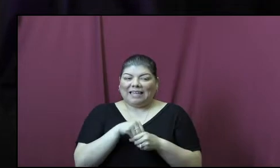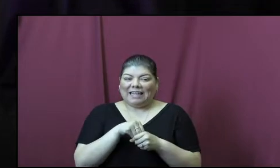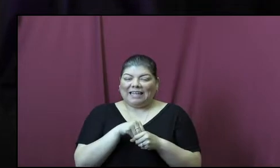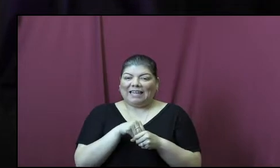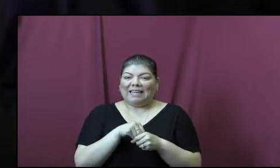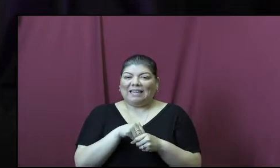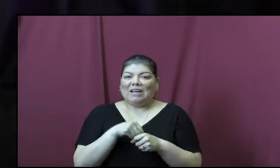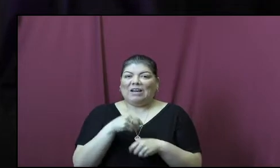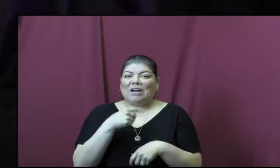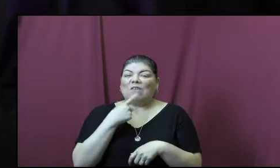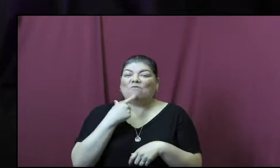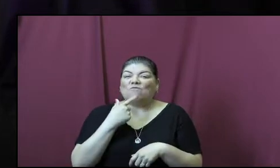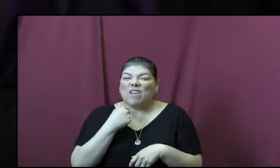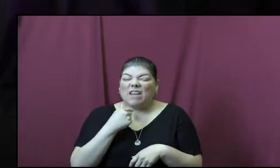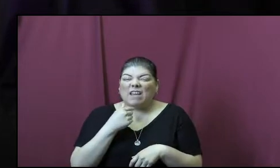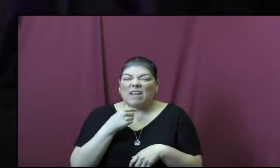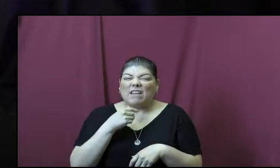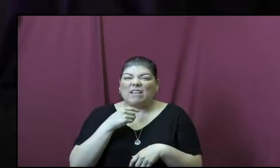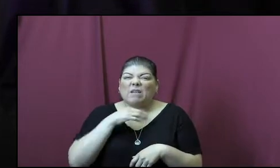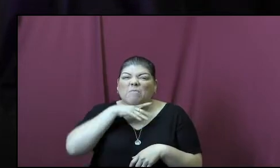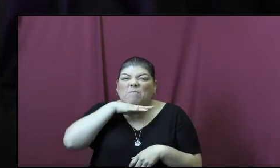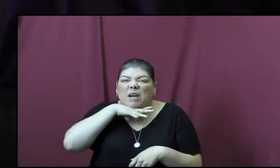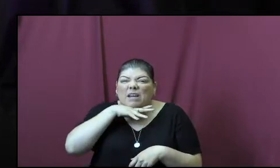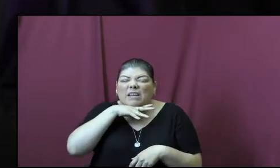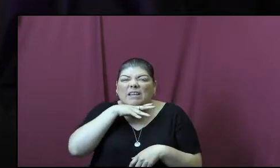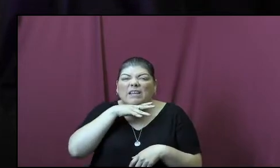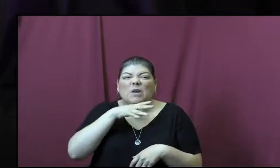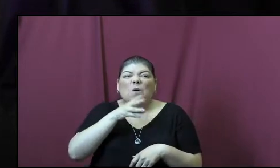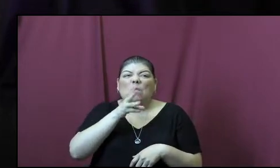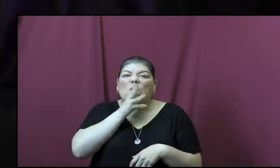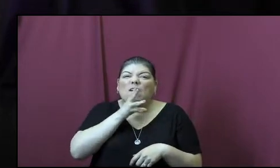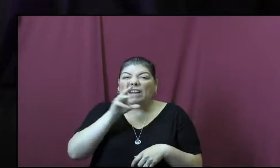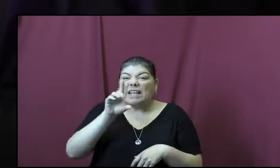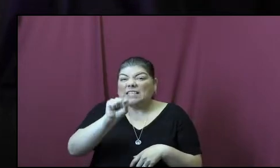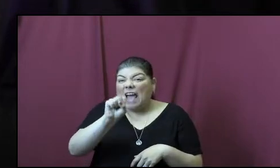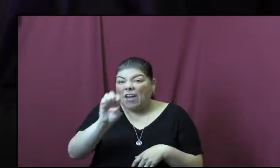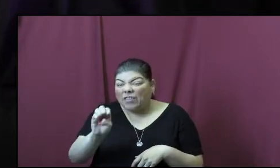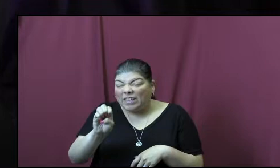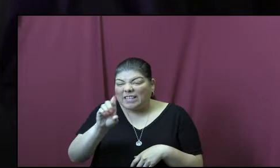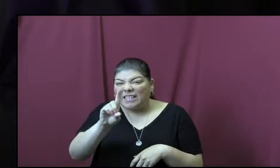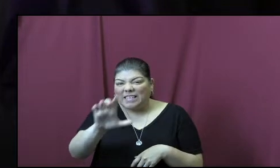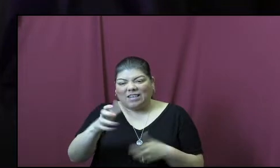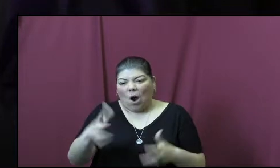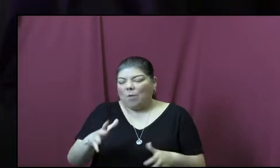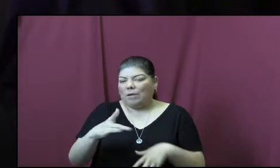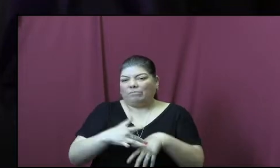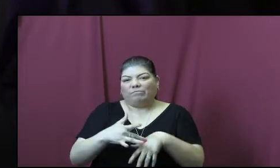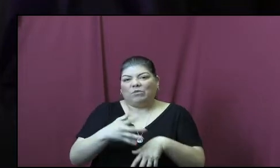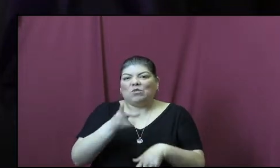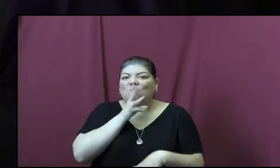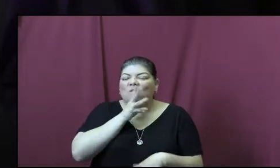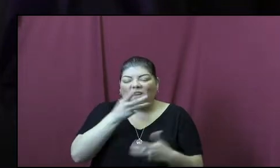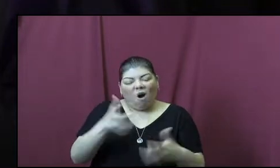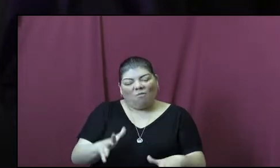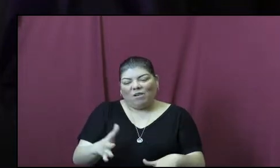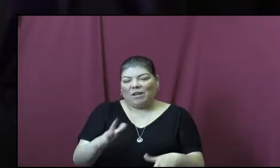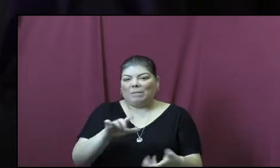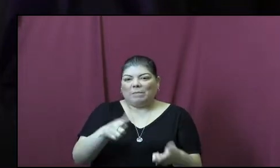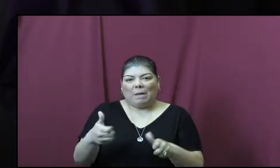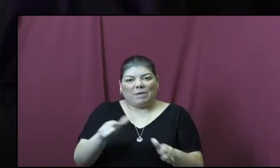the red, muddy water in Southeast D.C. Already been to the water, already